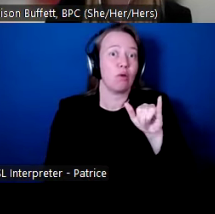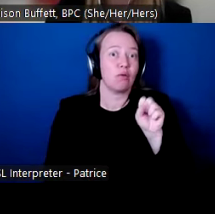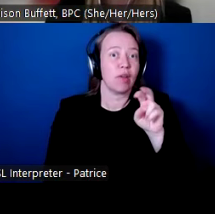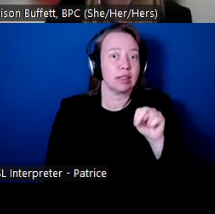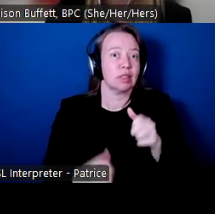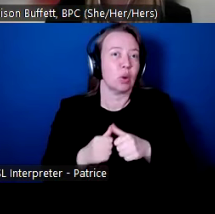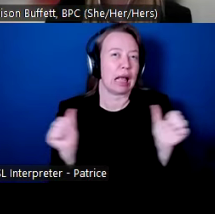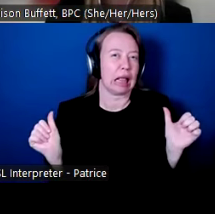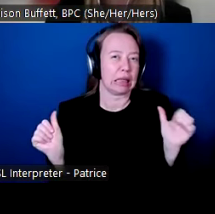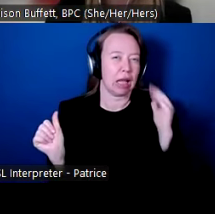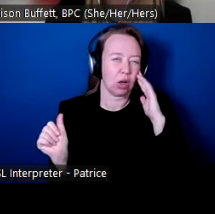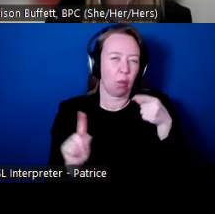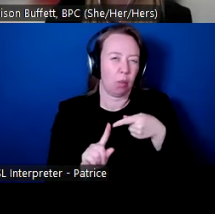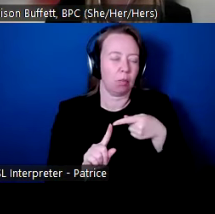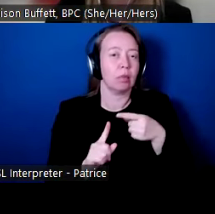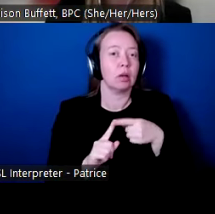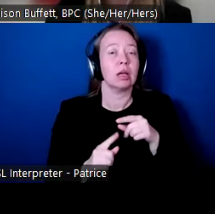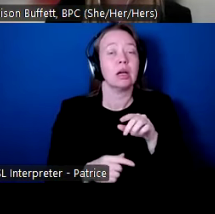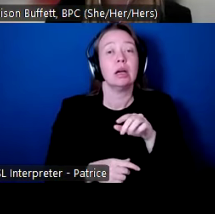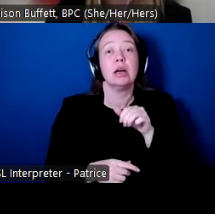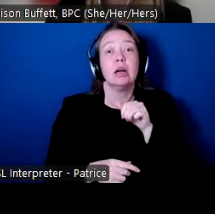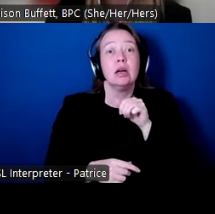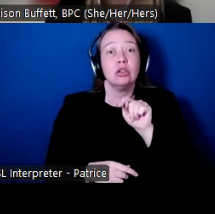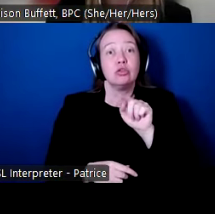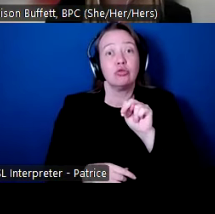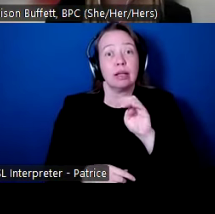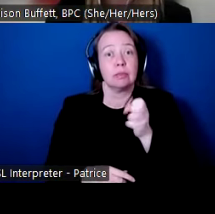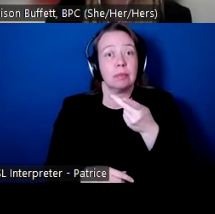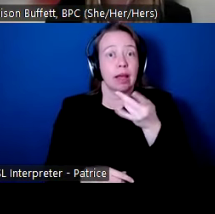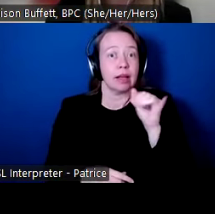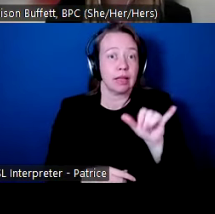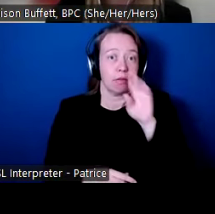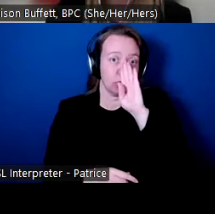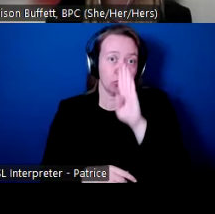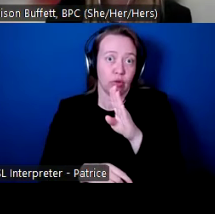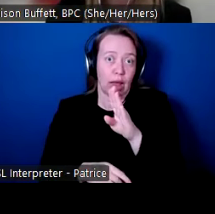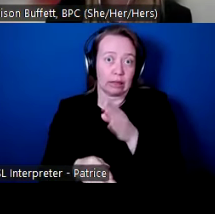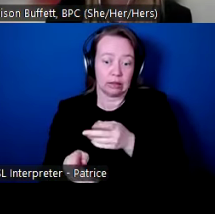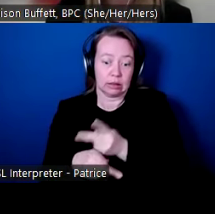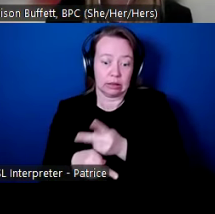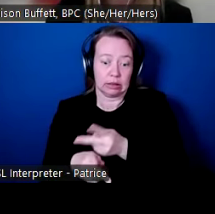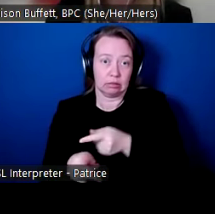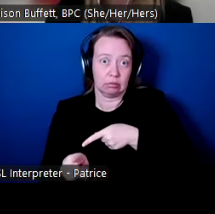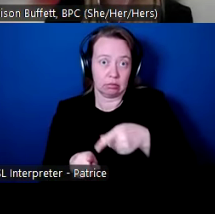rate transparency and transparency of the compensation to direct care professionals.